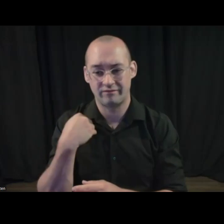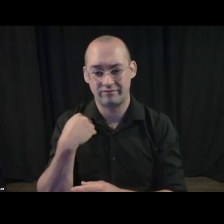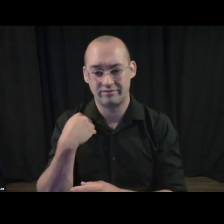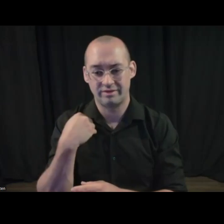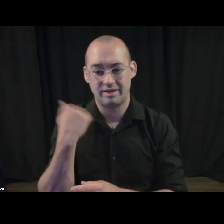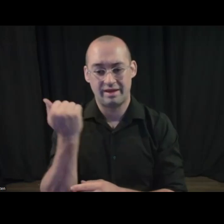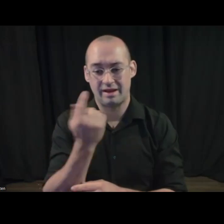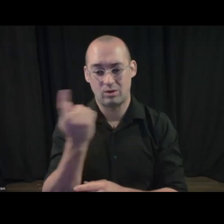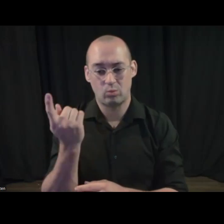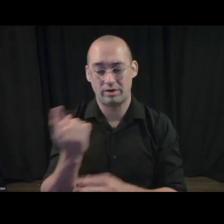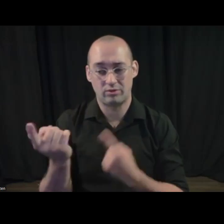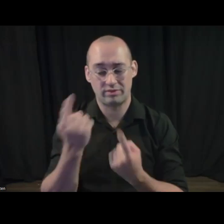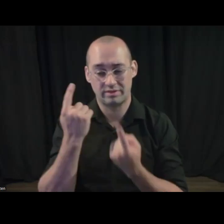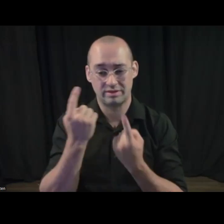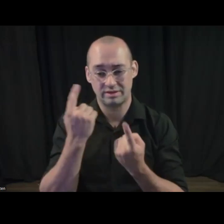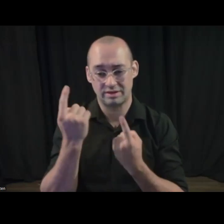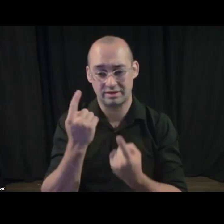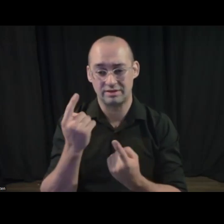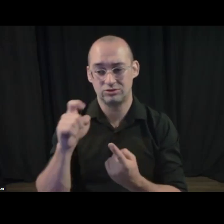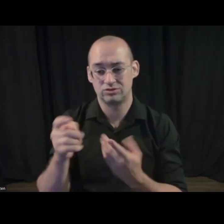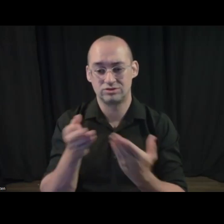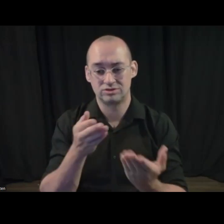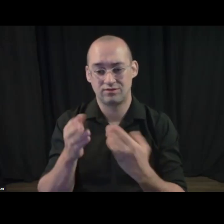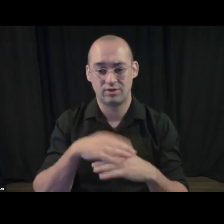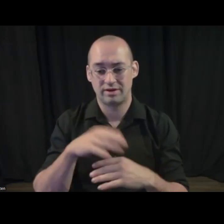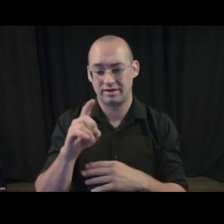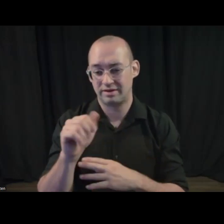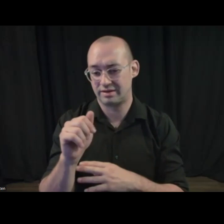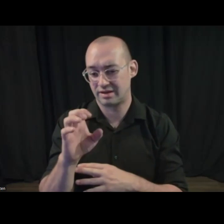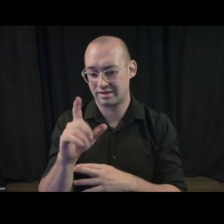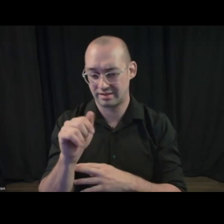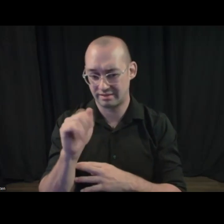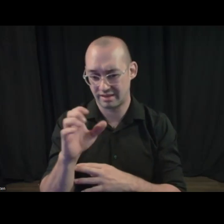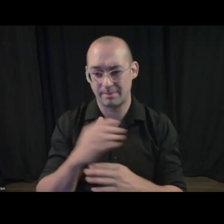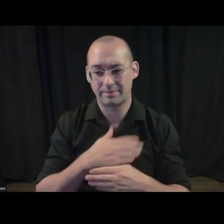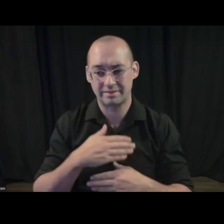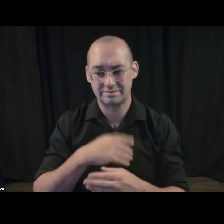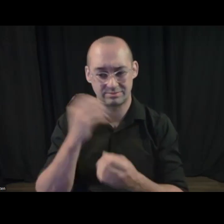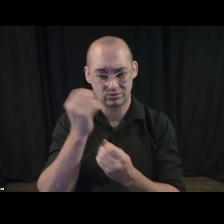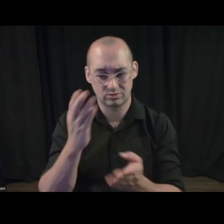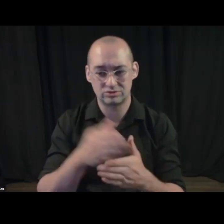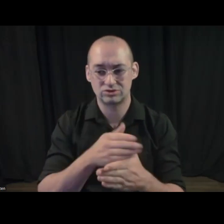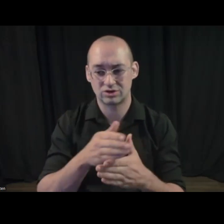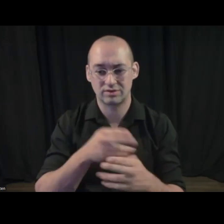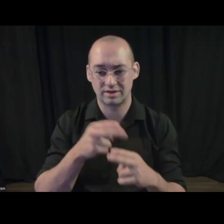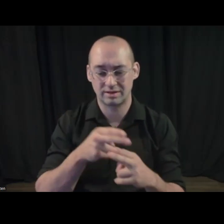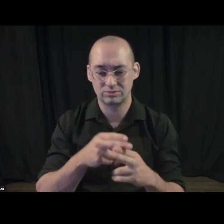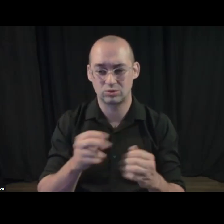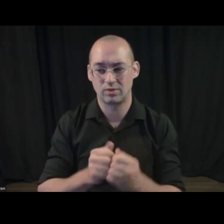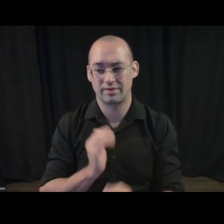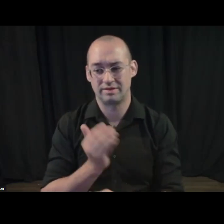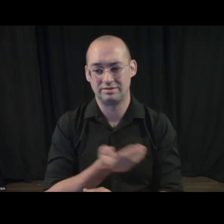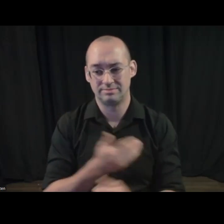in mind that you think should serve on DACLAC, please let us know. Share those names with us. We'd be so happy to talk with